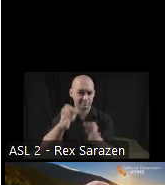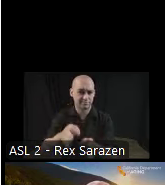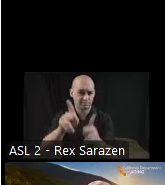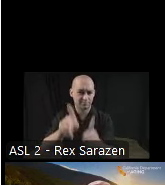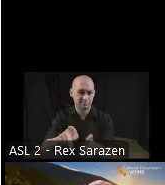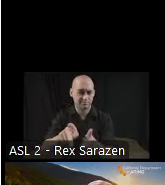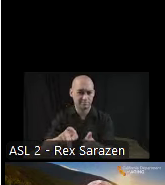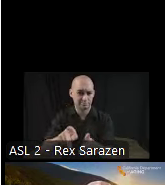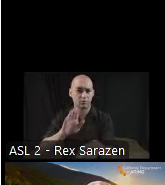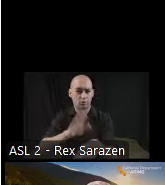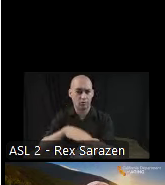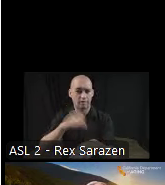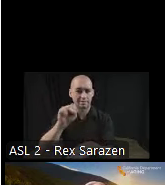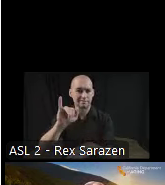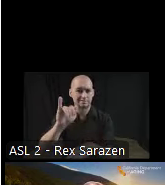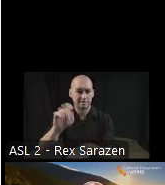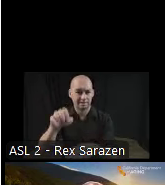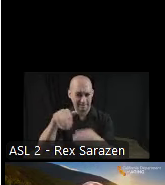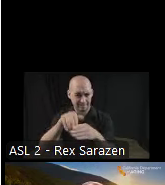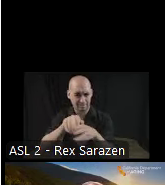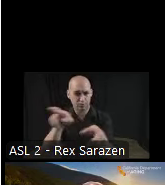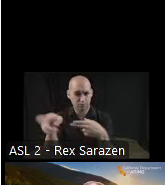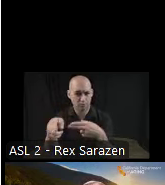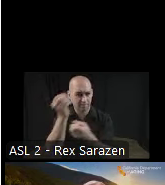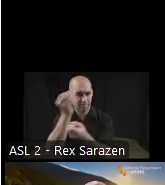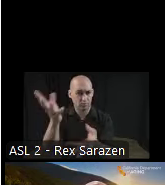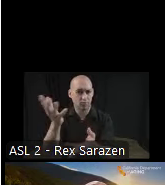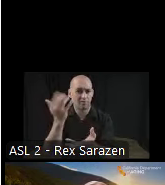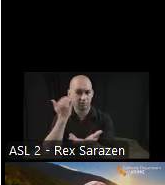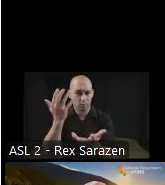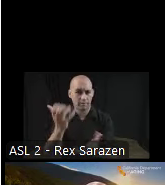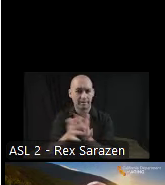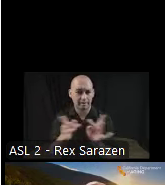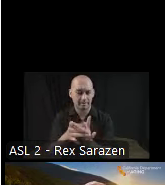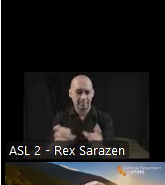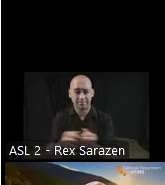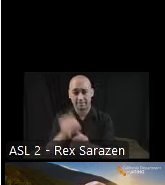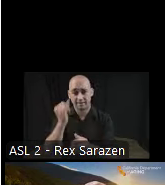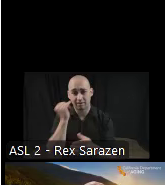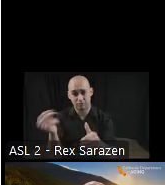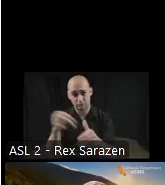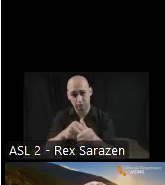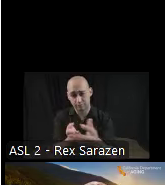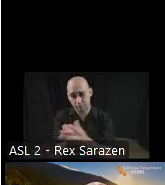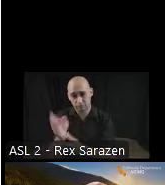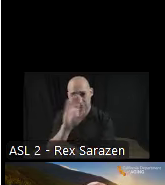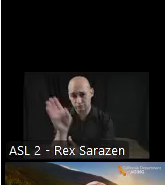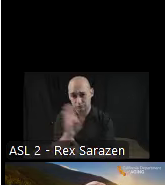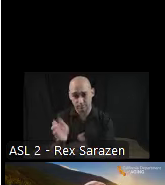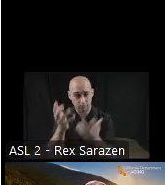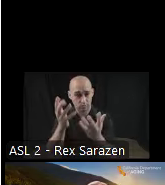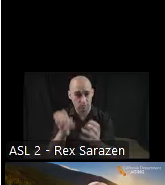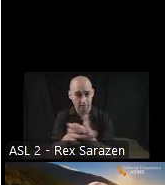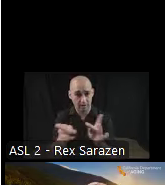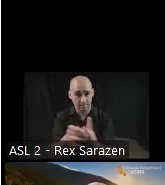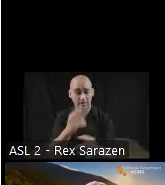you want to make a public comment. If you are joining us remotely via Zoom and would like to make a comment, please use